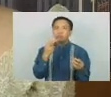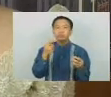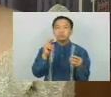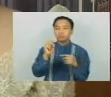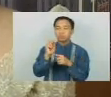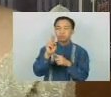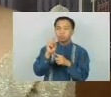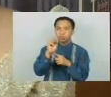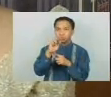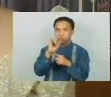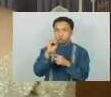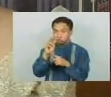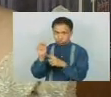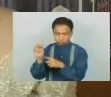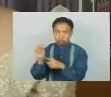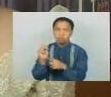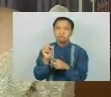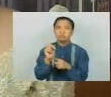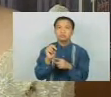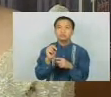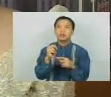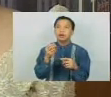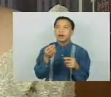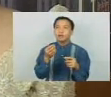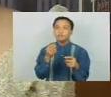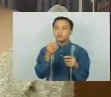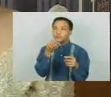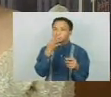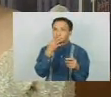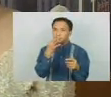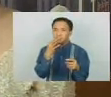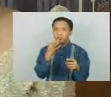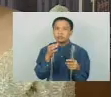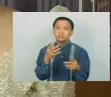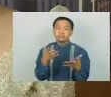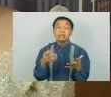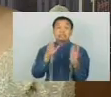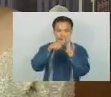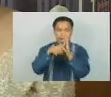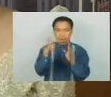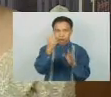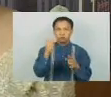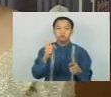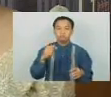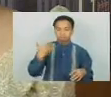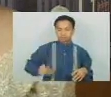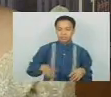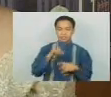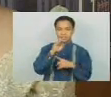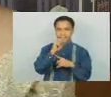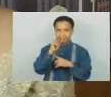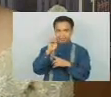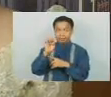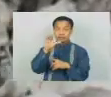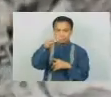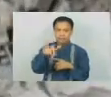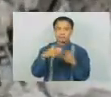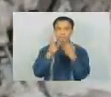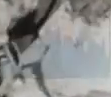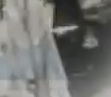nutrition and dietary supplements business. I'm Deanne Hernandez. I'll be back in just a bit. Stay with us.